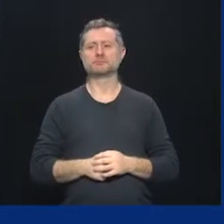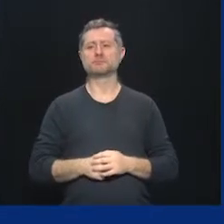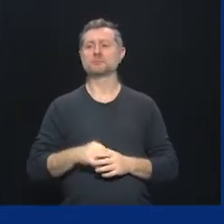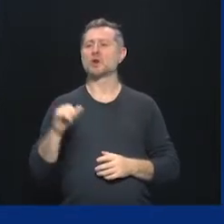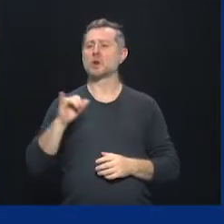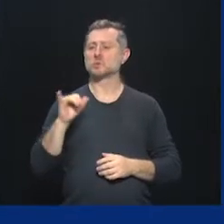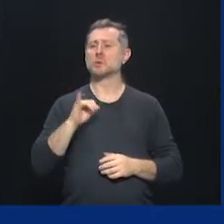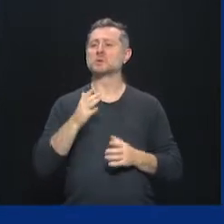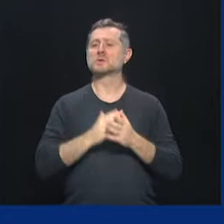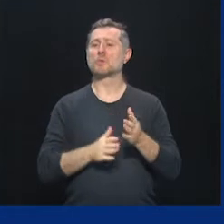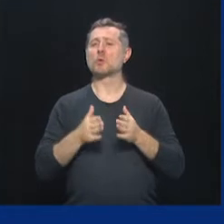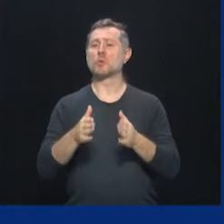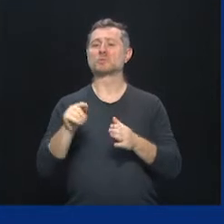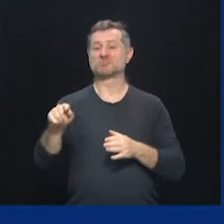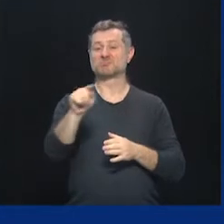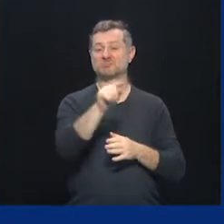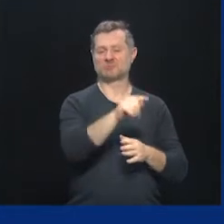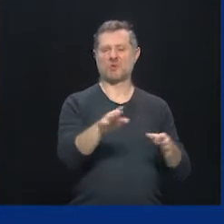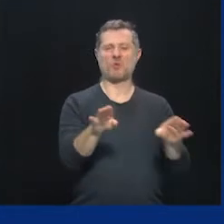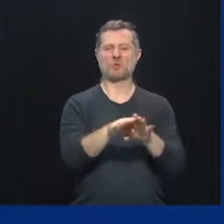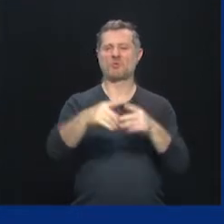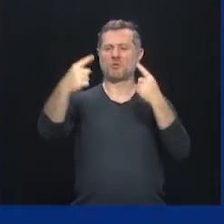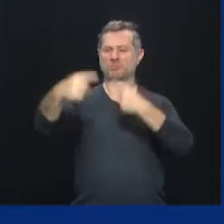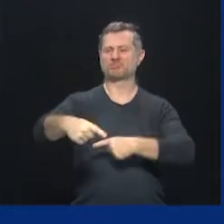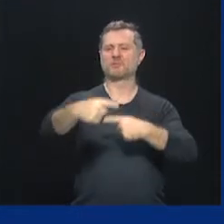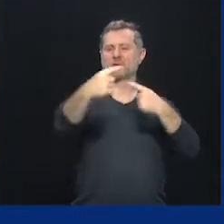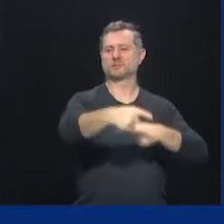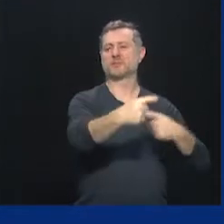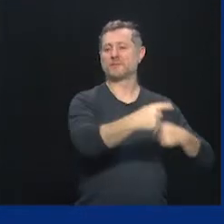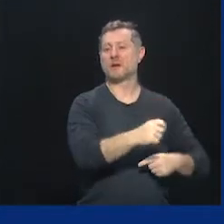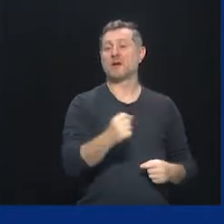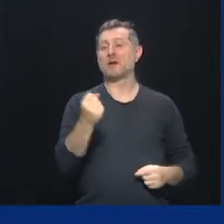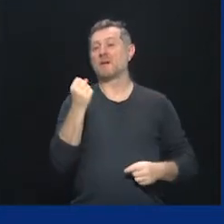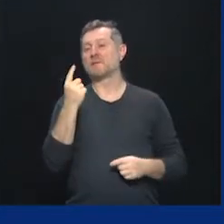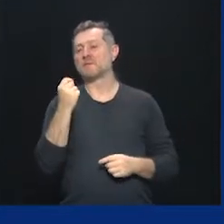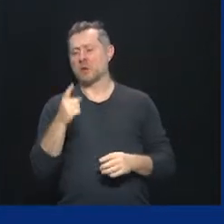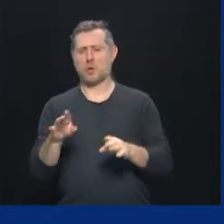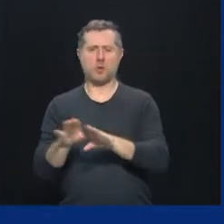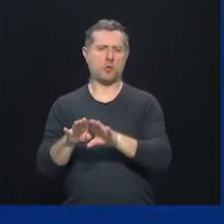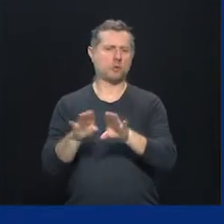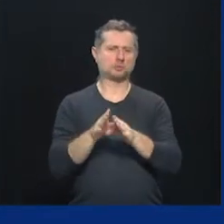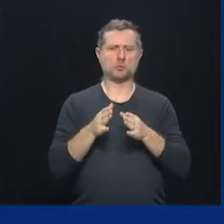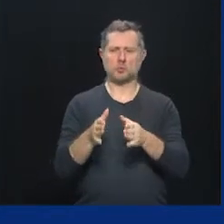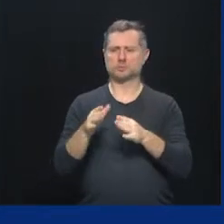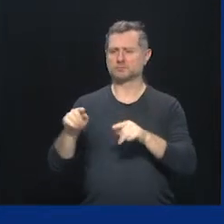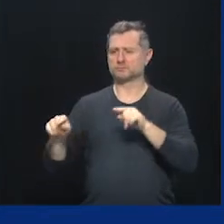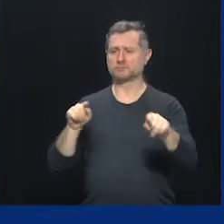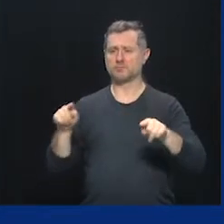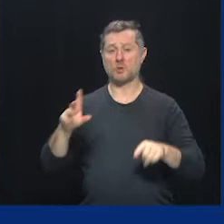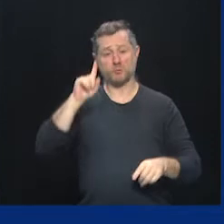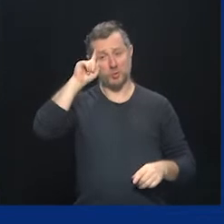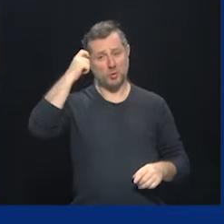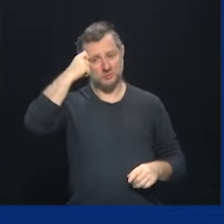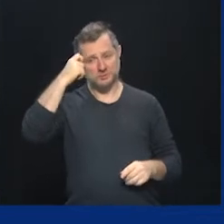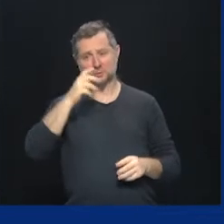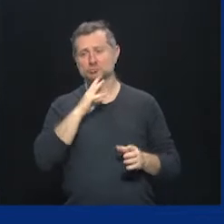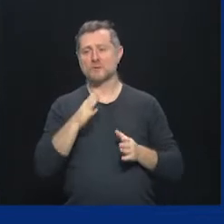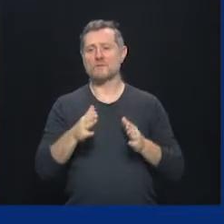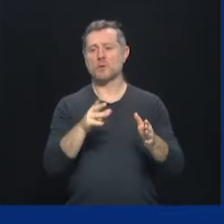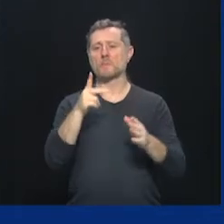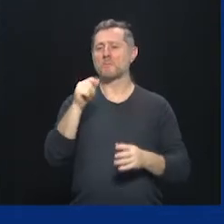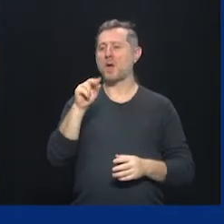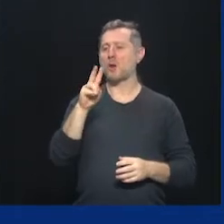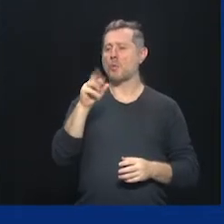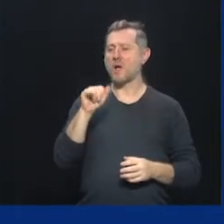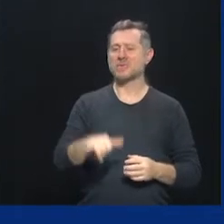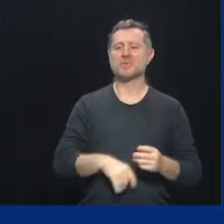still closed. We have 11 full and partial road closures. The Bronx River Parkway, Springbrook Parkway,